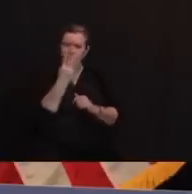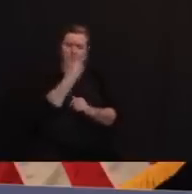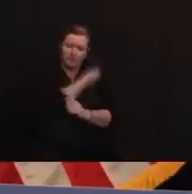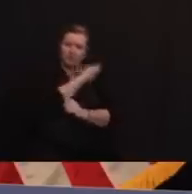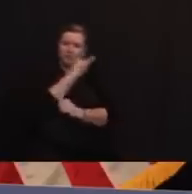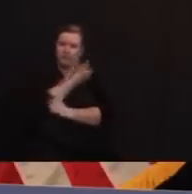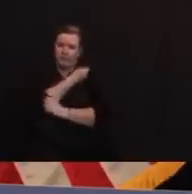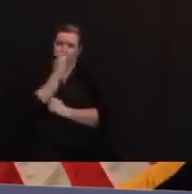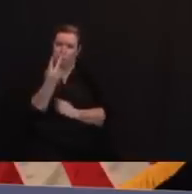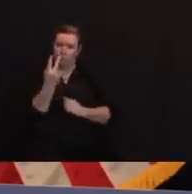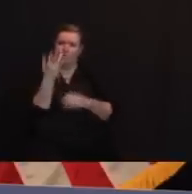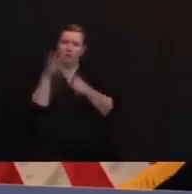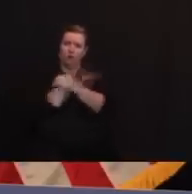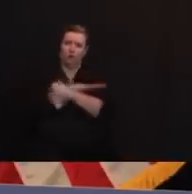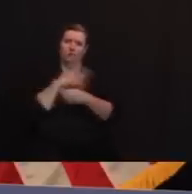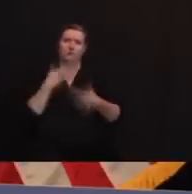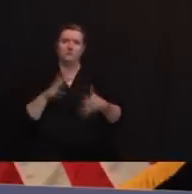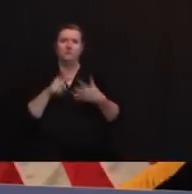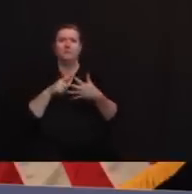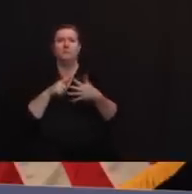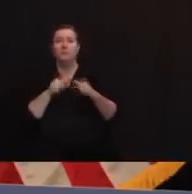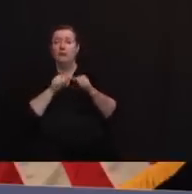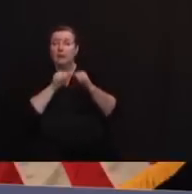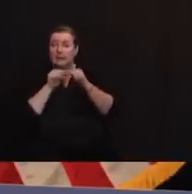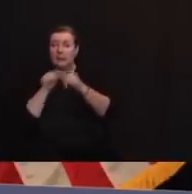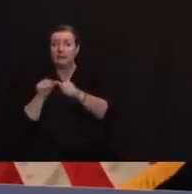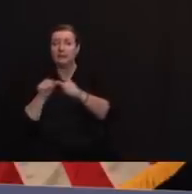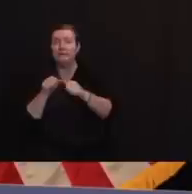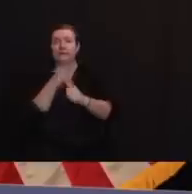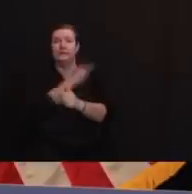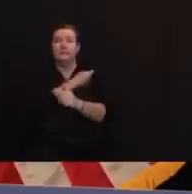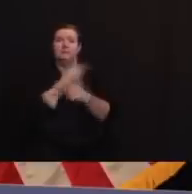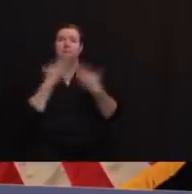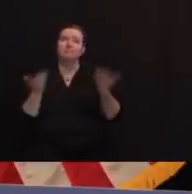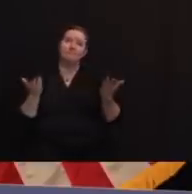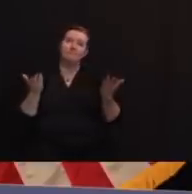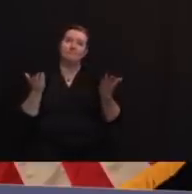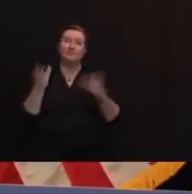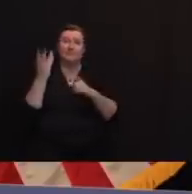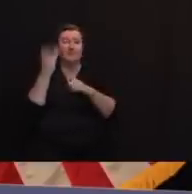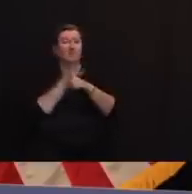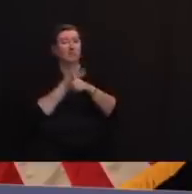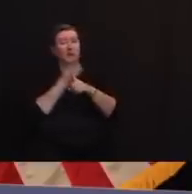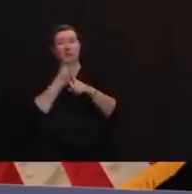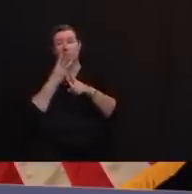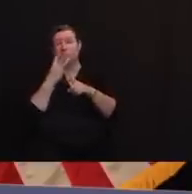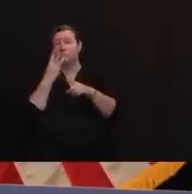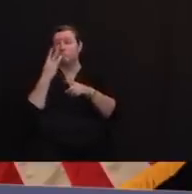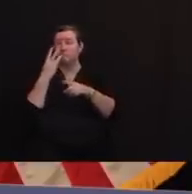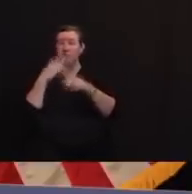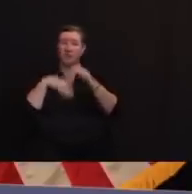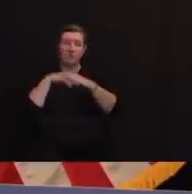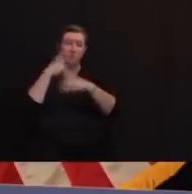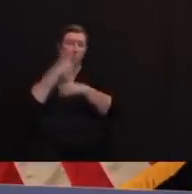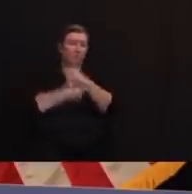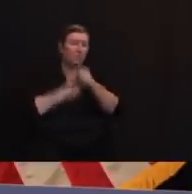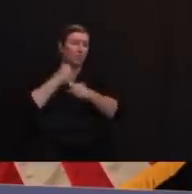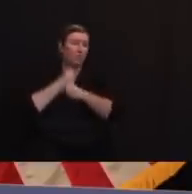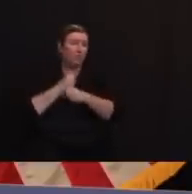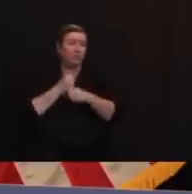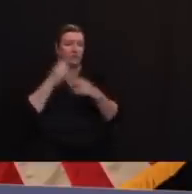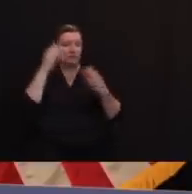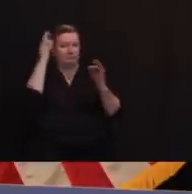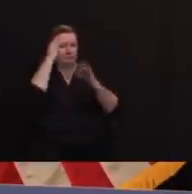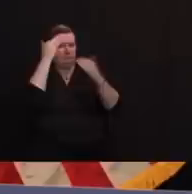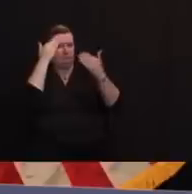of durability. How long does the vaccine last in terms of efficacy, and how much efficacy does over time? We have no idea, really.